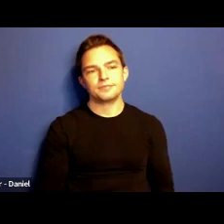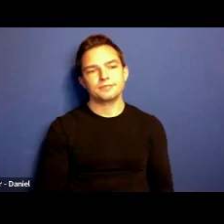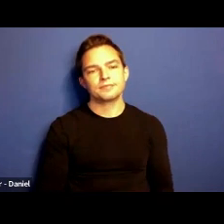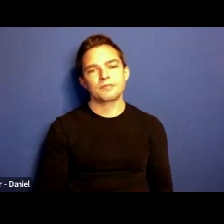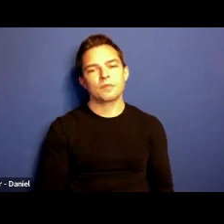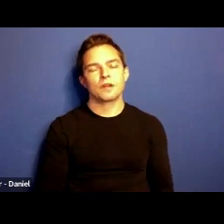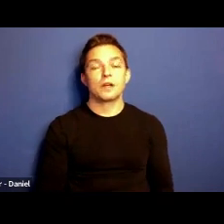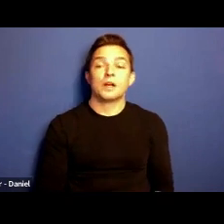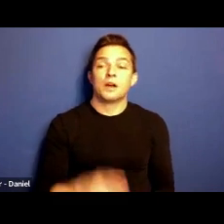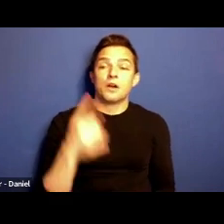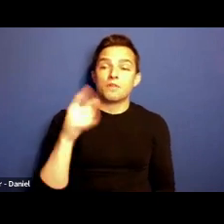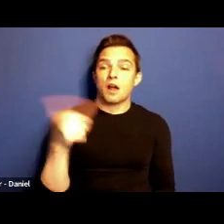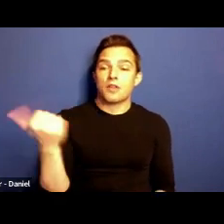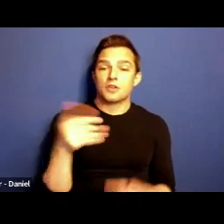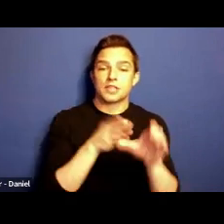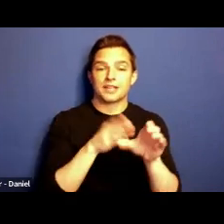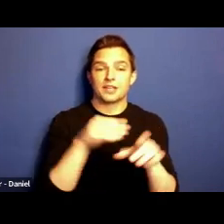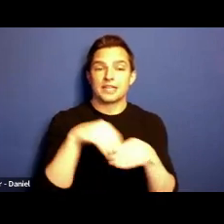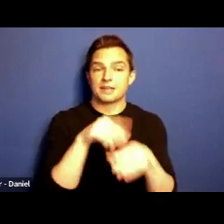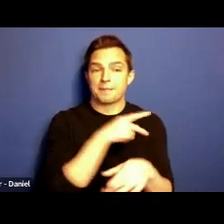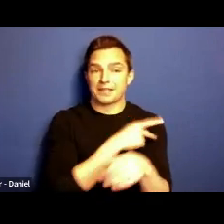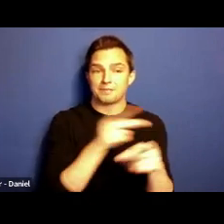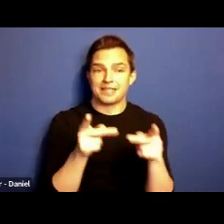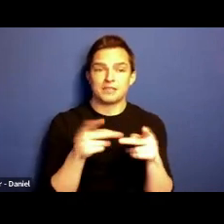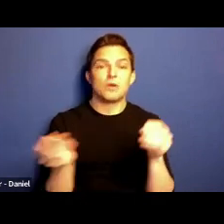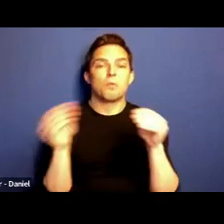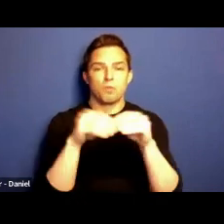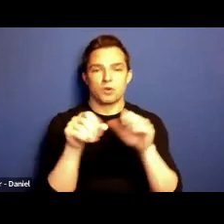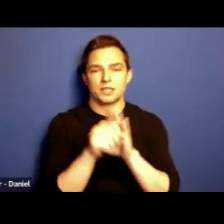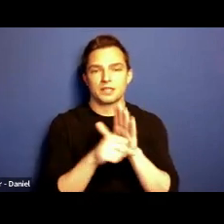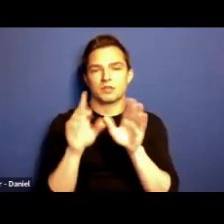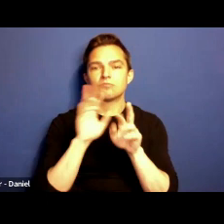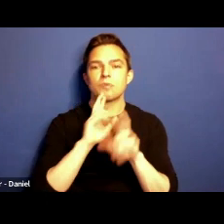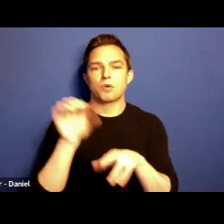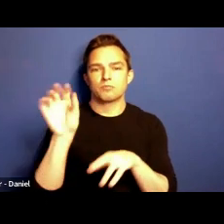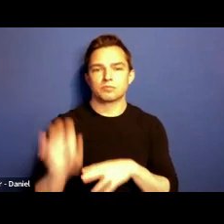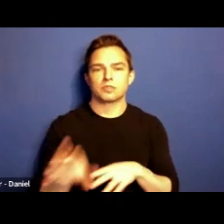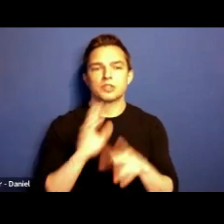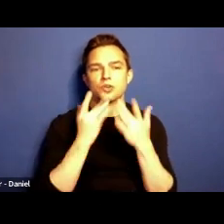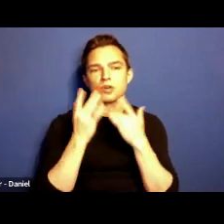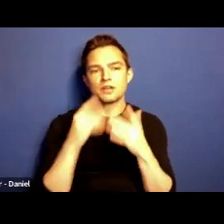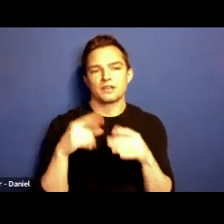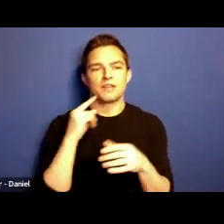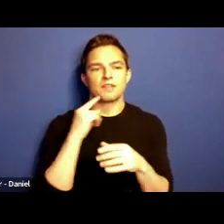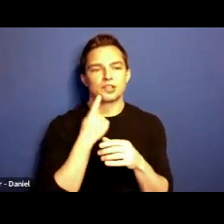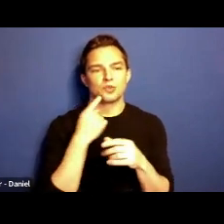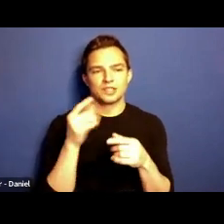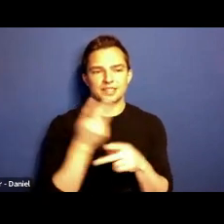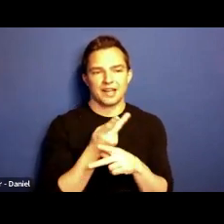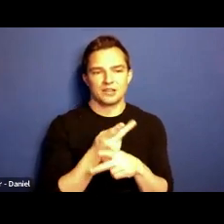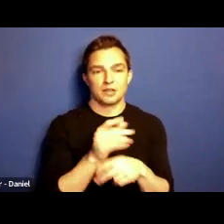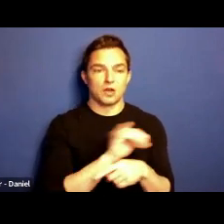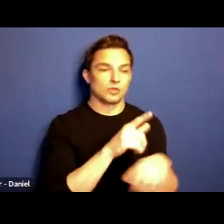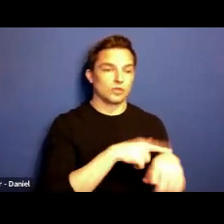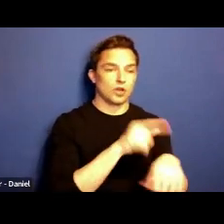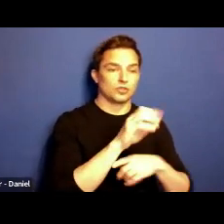For other psychiatric inpatient settings, though, there are even more states reporting a shortage of acute care. And then the same thing for long-term